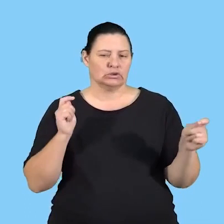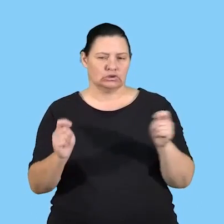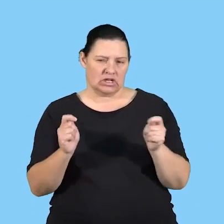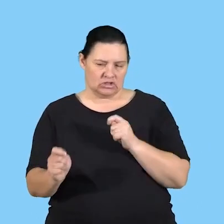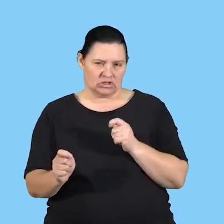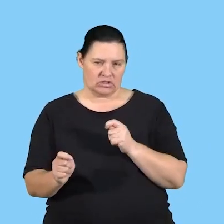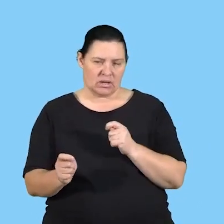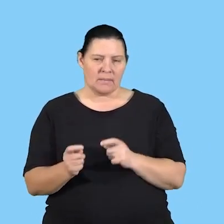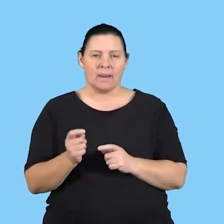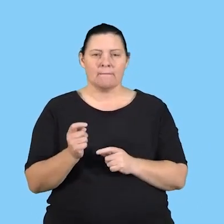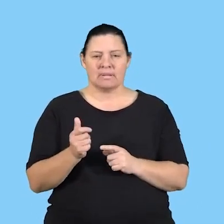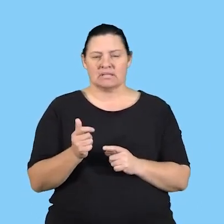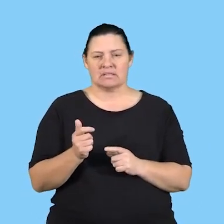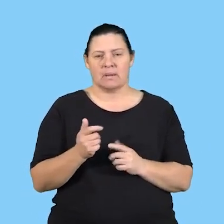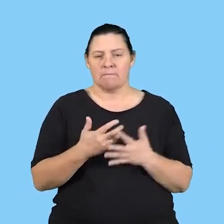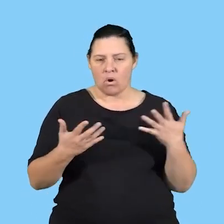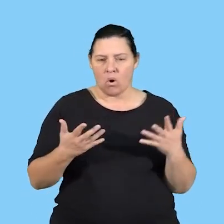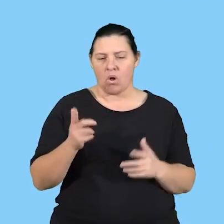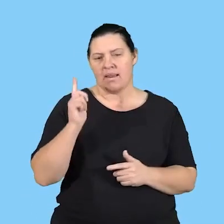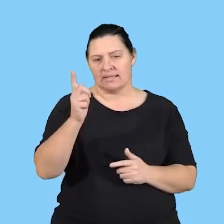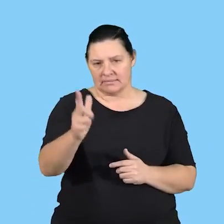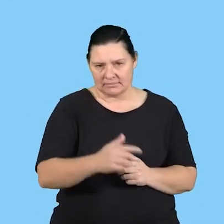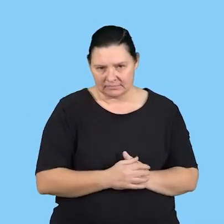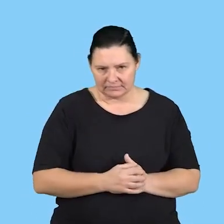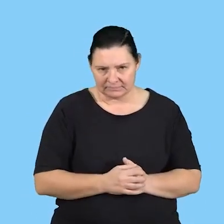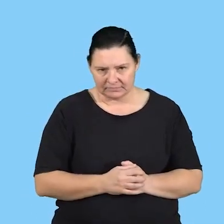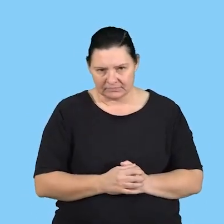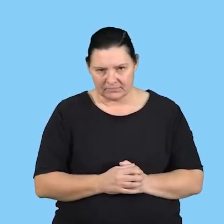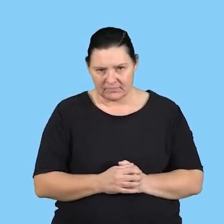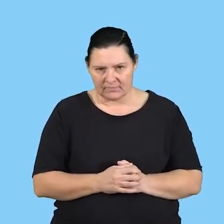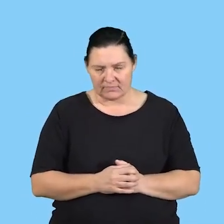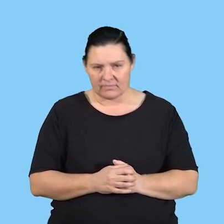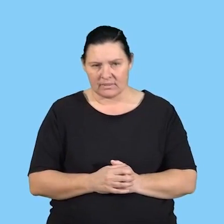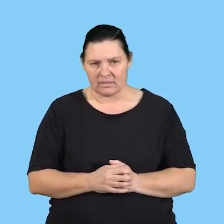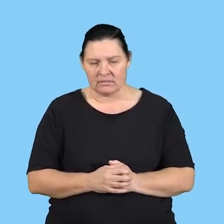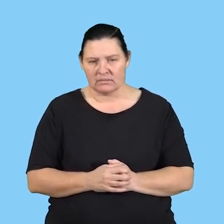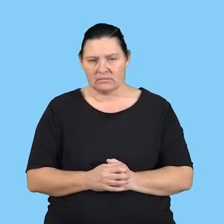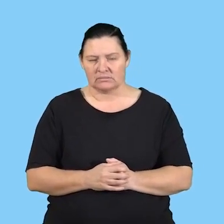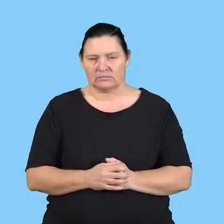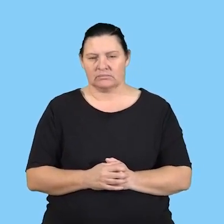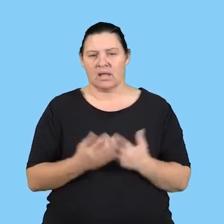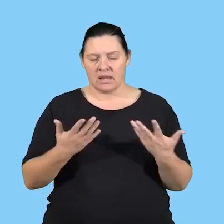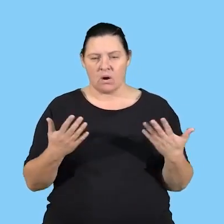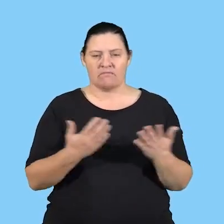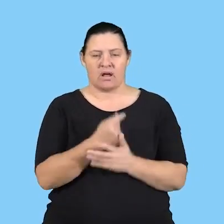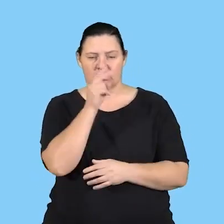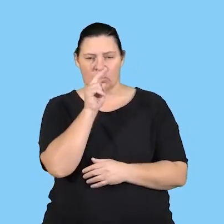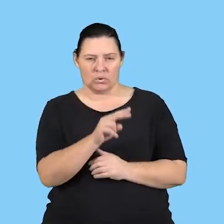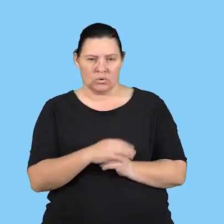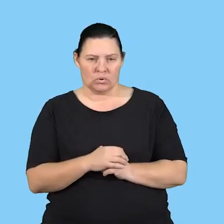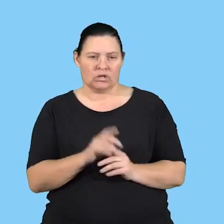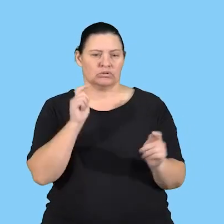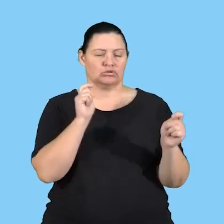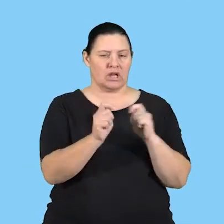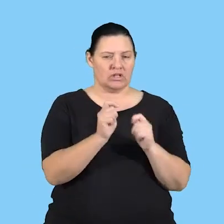weighting, but a little bit more about that a little bit later. Let's then quickly look at